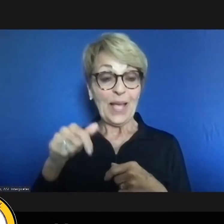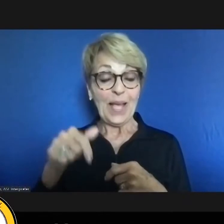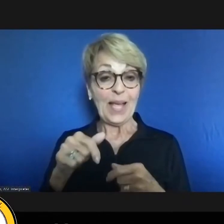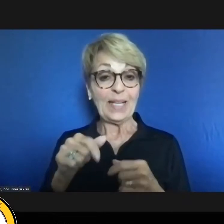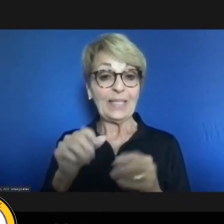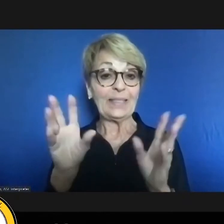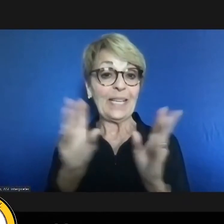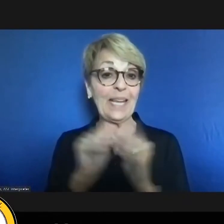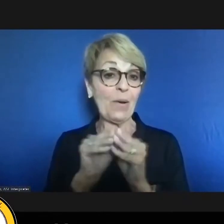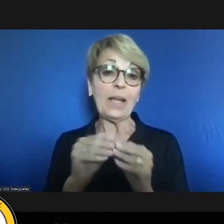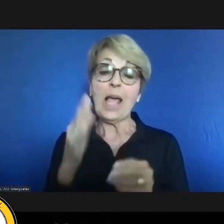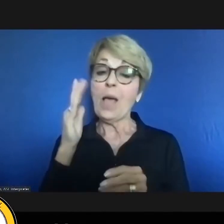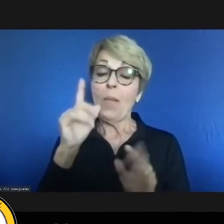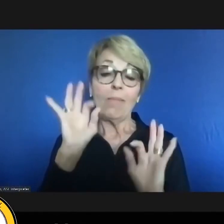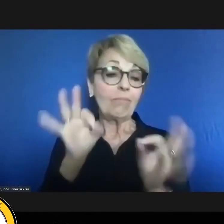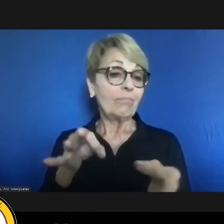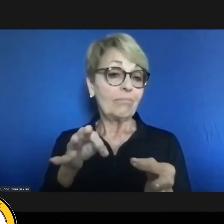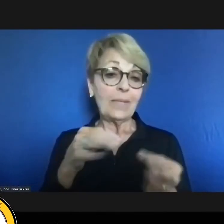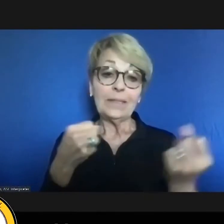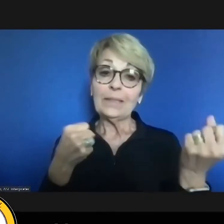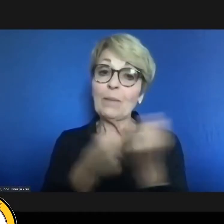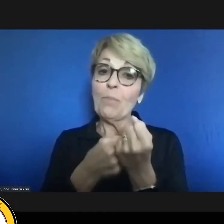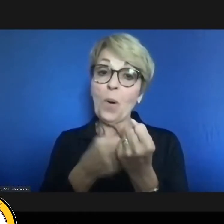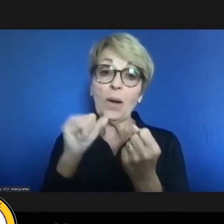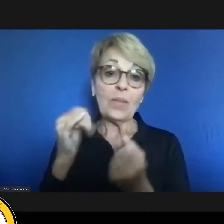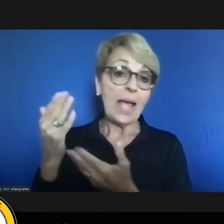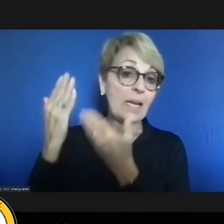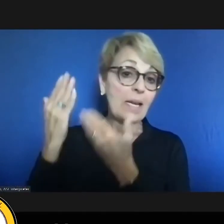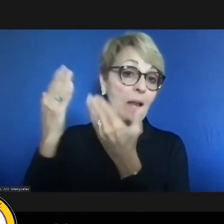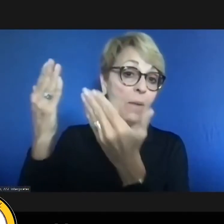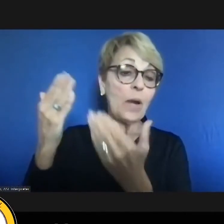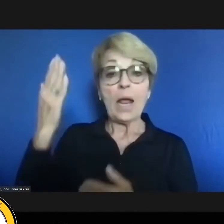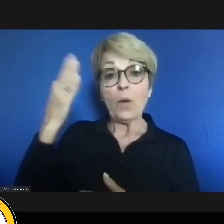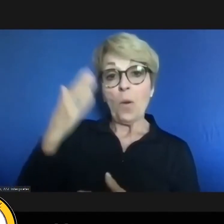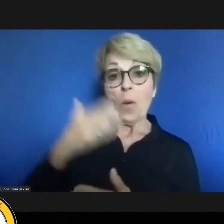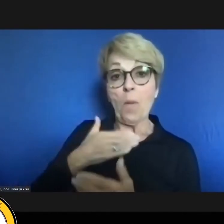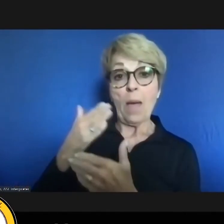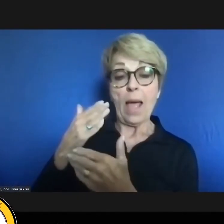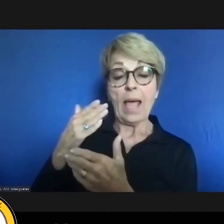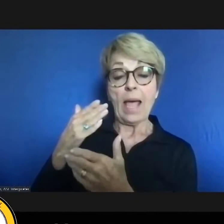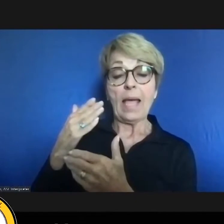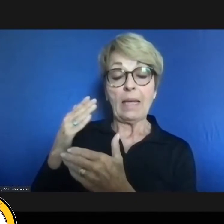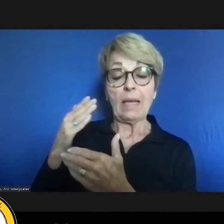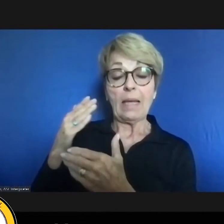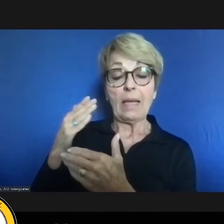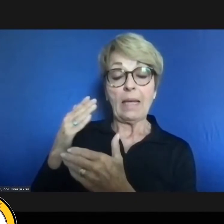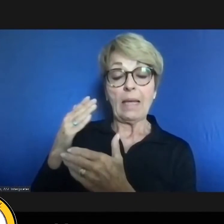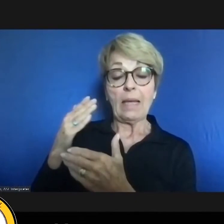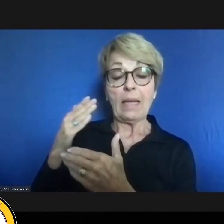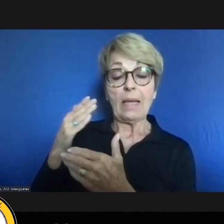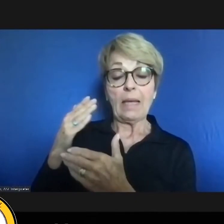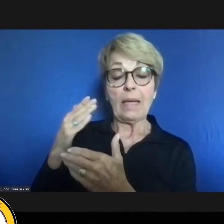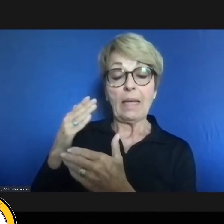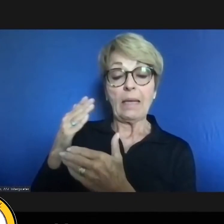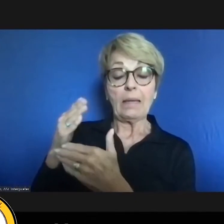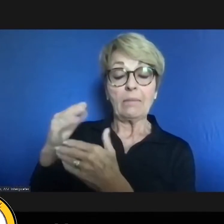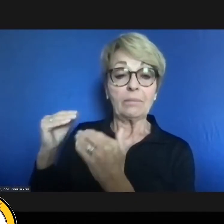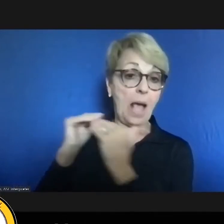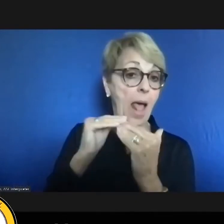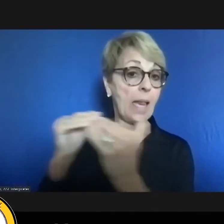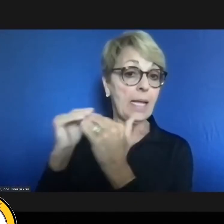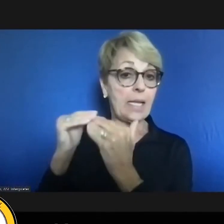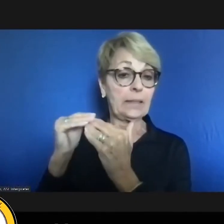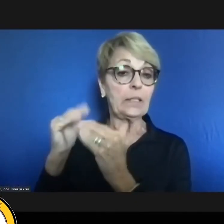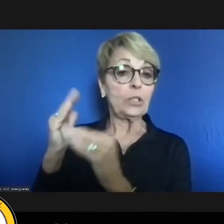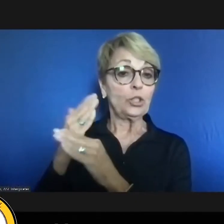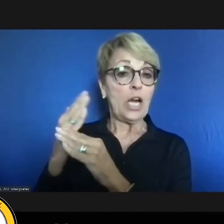absolutely support this nomination. I know that it's shared by my colleagues who will, defer to me because it's in District 8, but